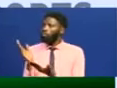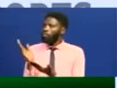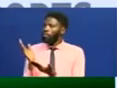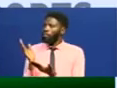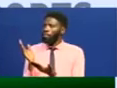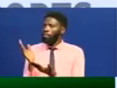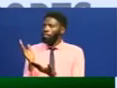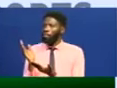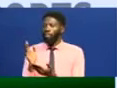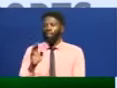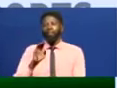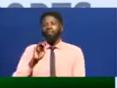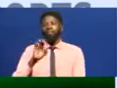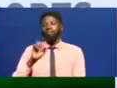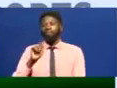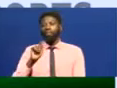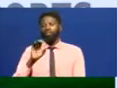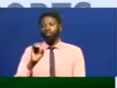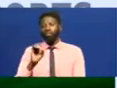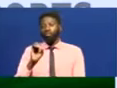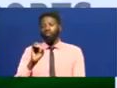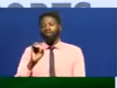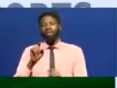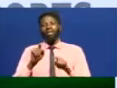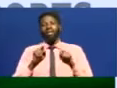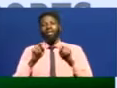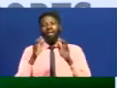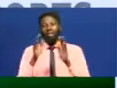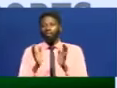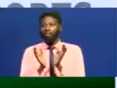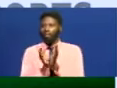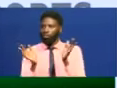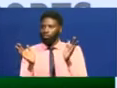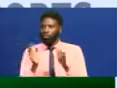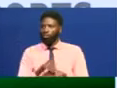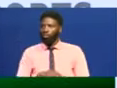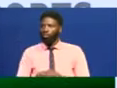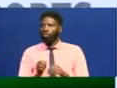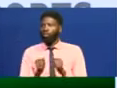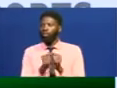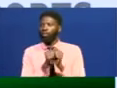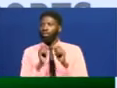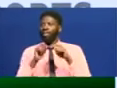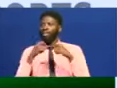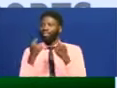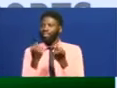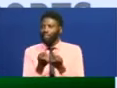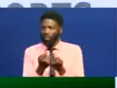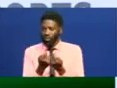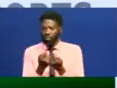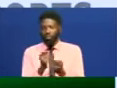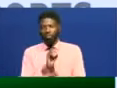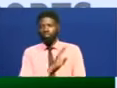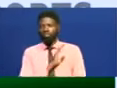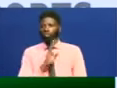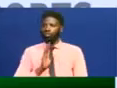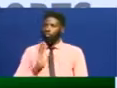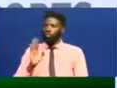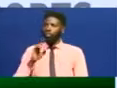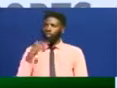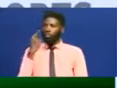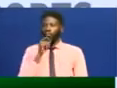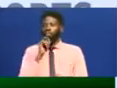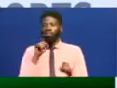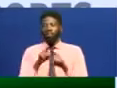Meto, as Director General, together with a team of a board led by my